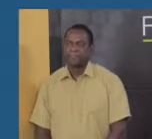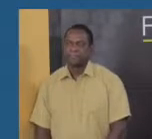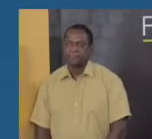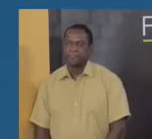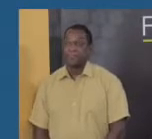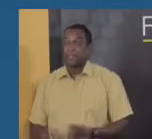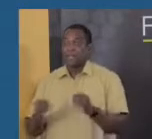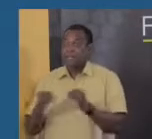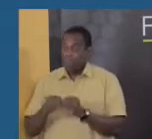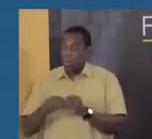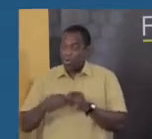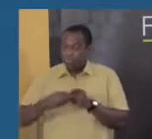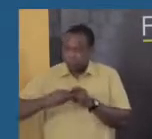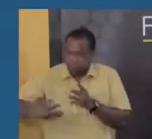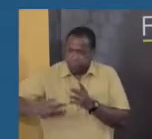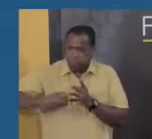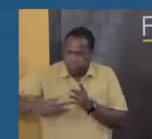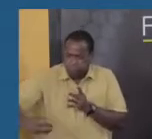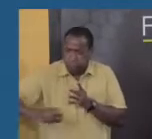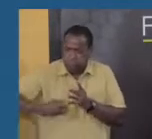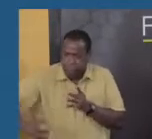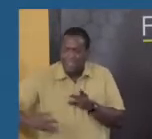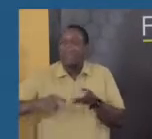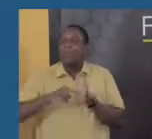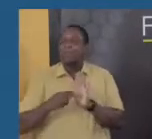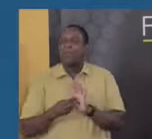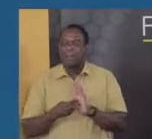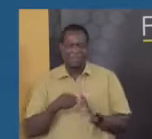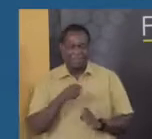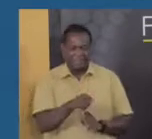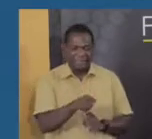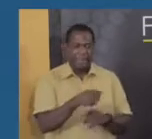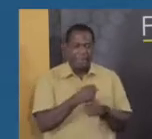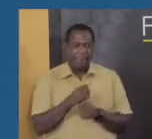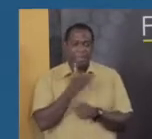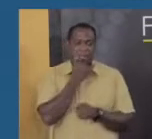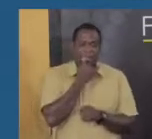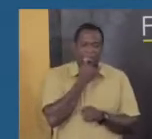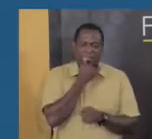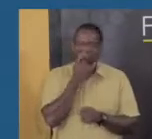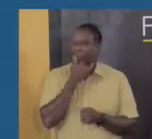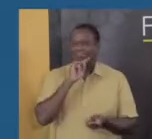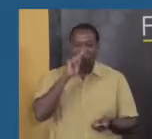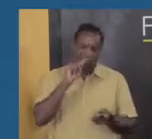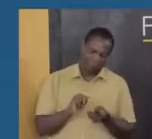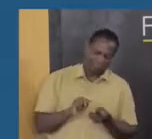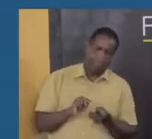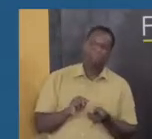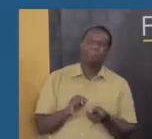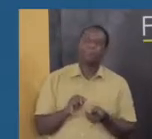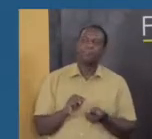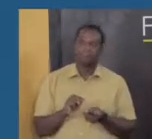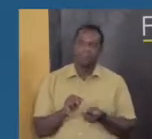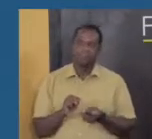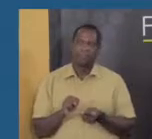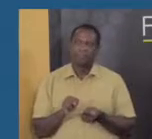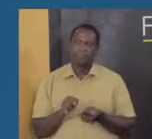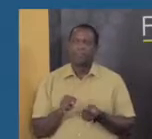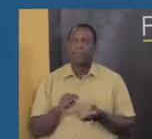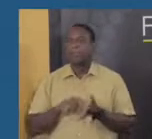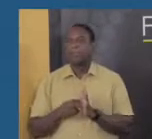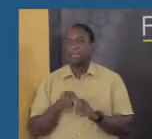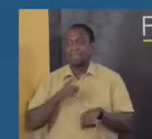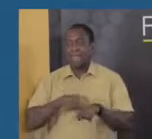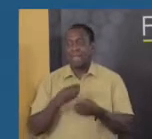The more detailed it is, the less room there is for error and therefore wasted of money and